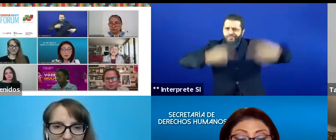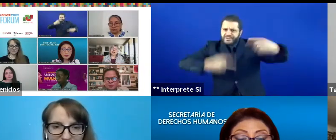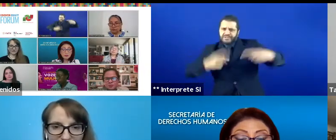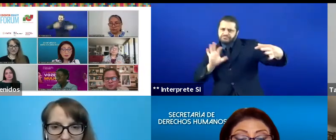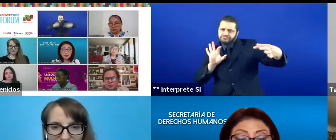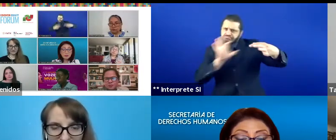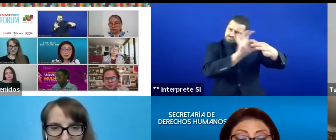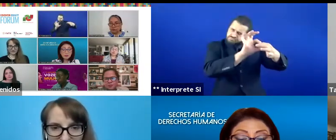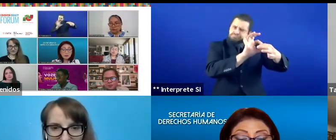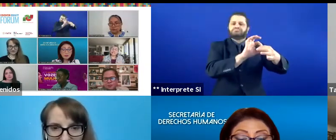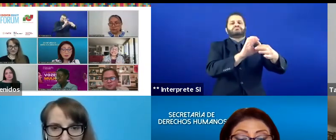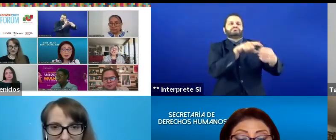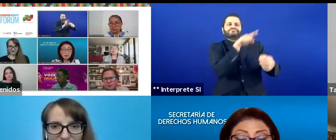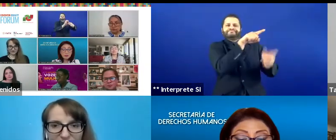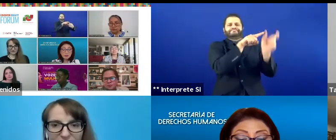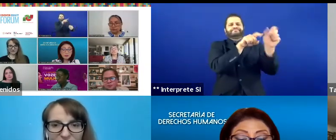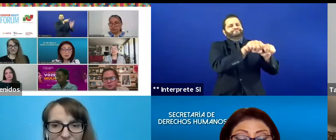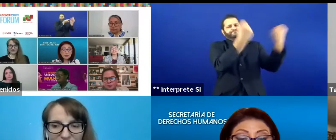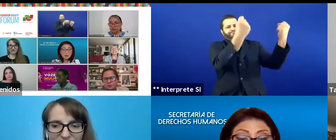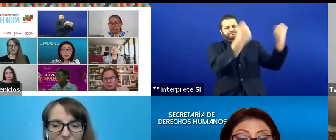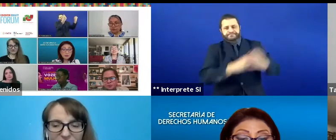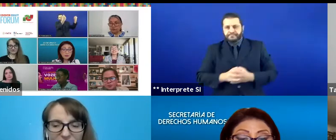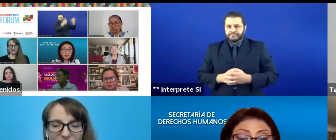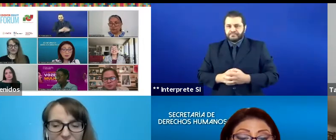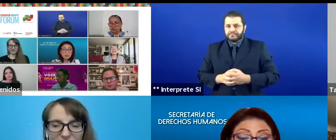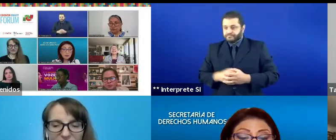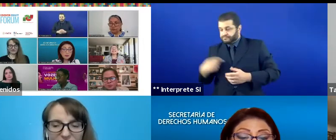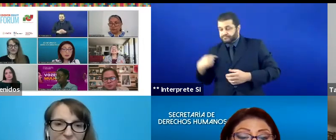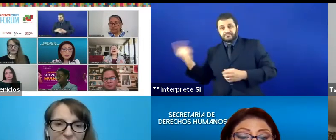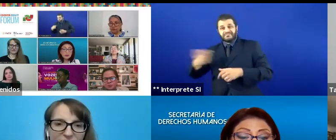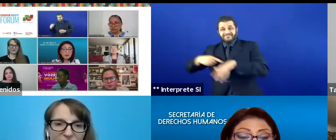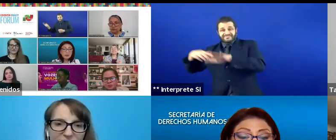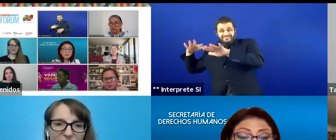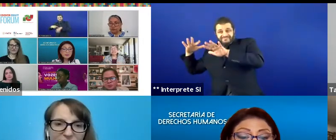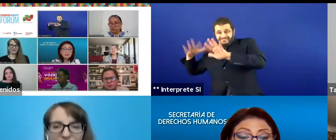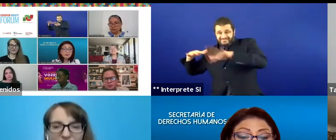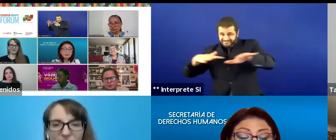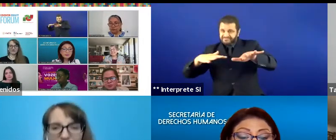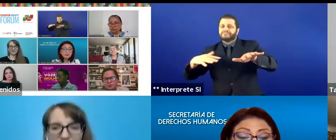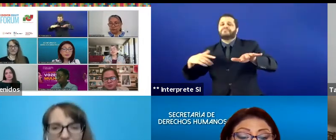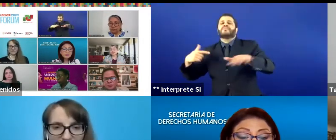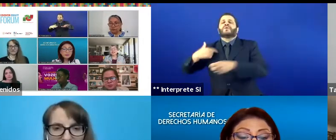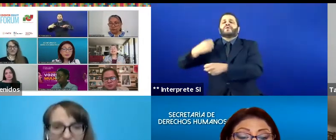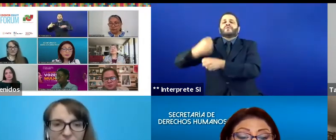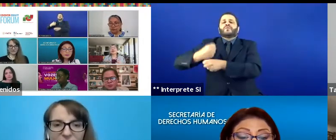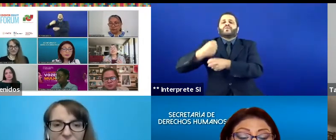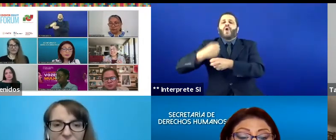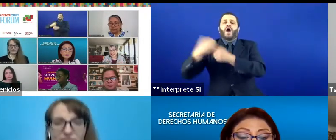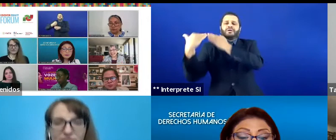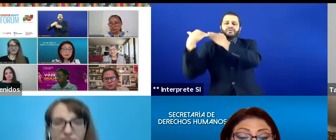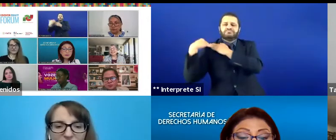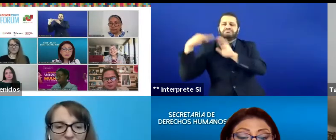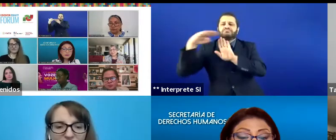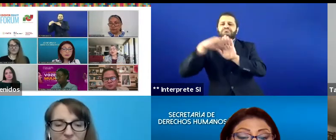a plural, equal, just democracy is absolutely central if we are going to